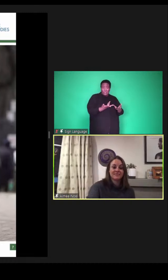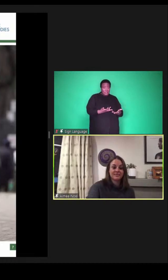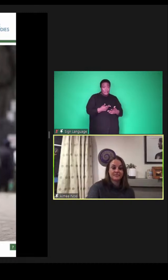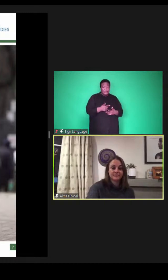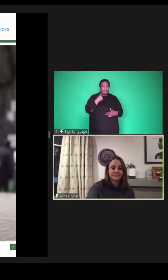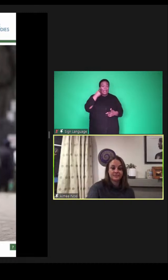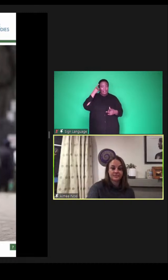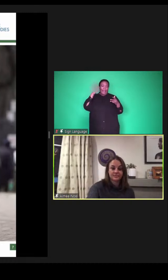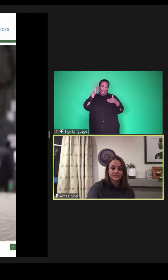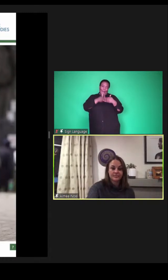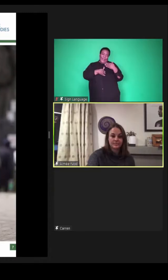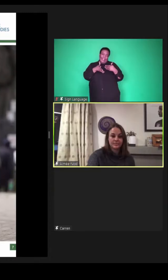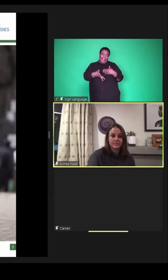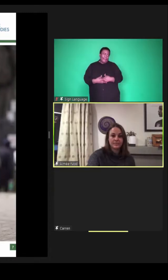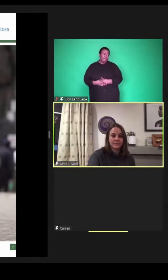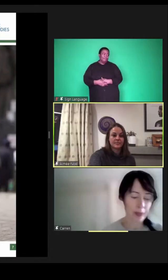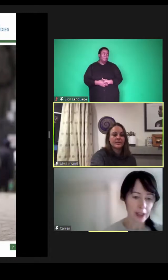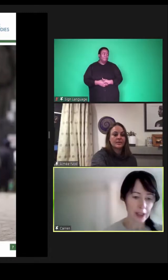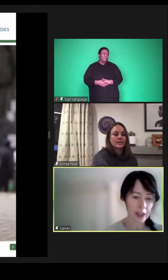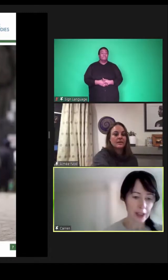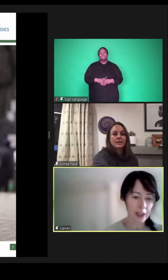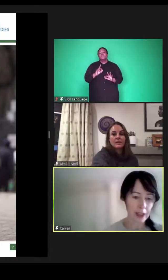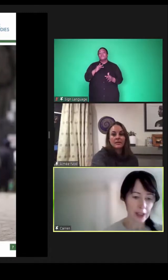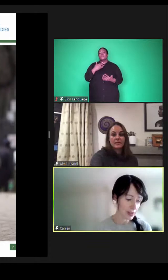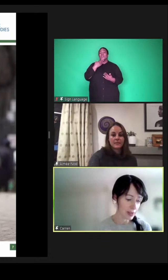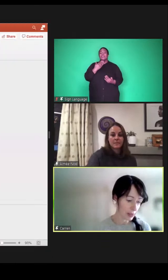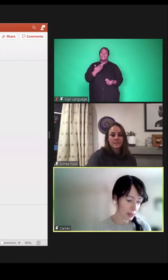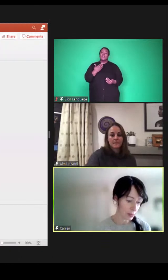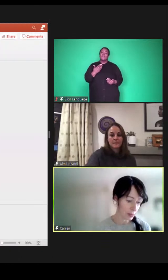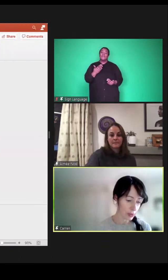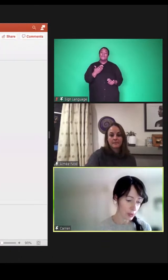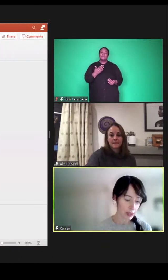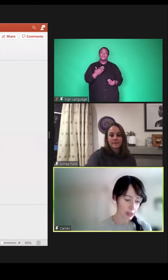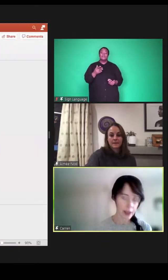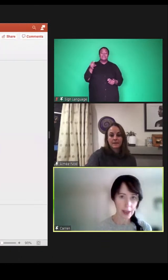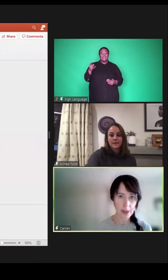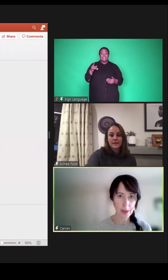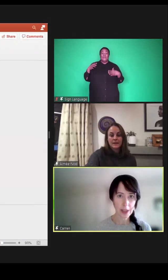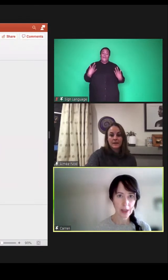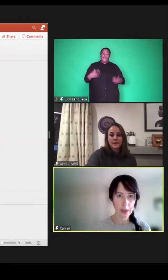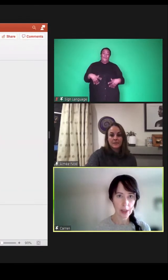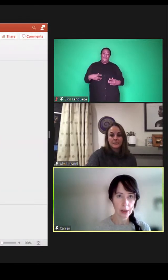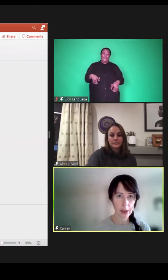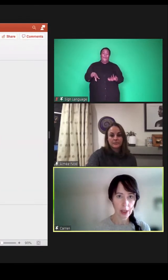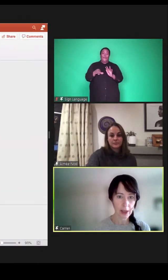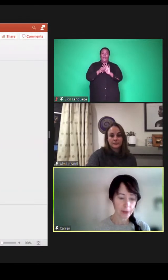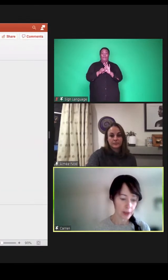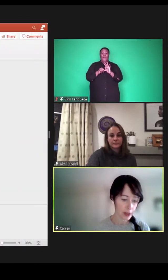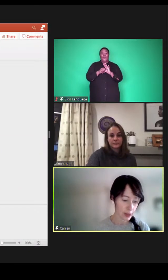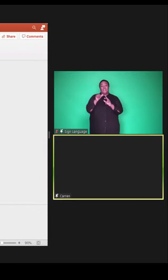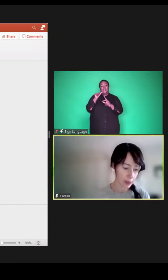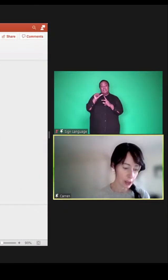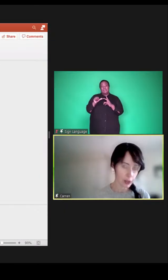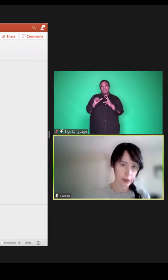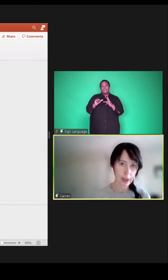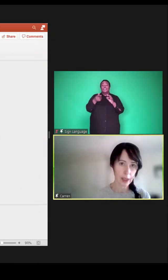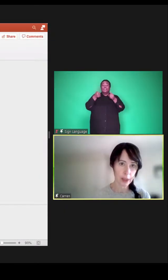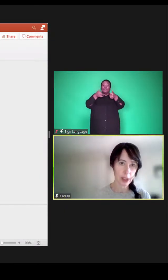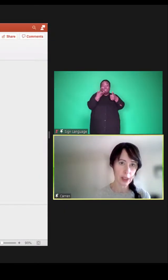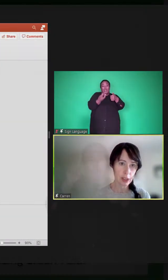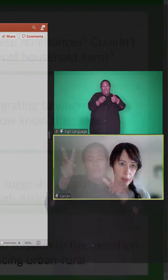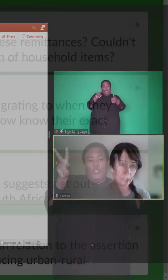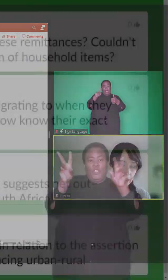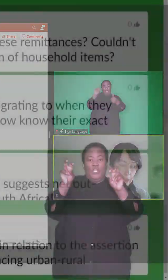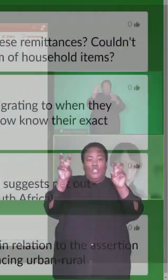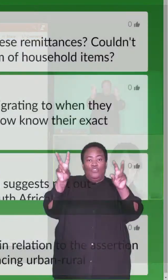there. Thanks so much, Emmanuel. This is a really important aspect and really good to have this issue of